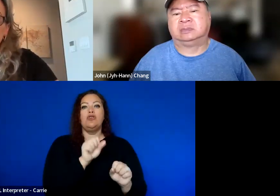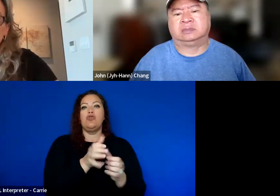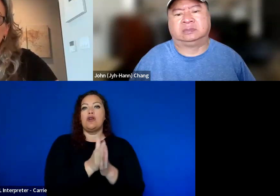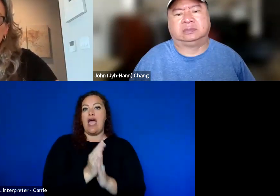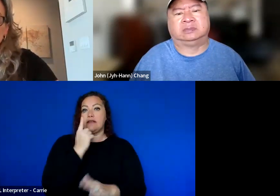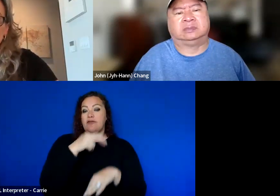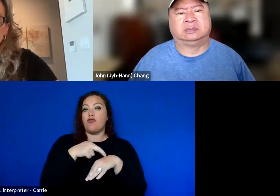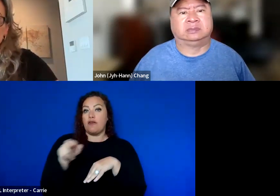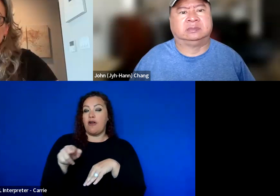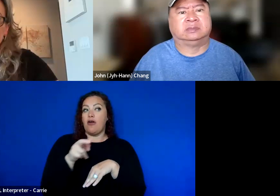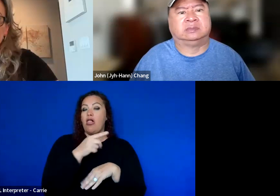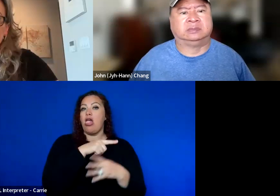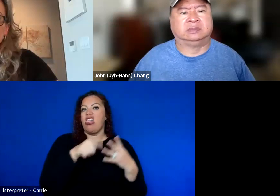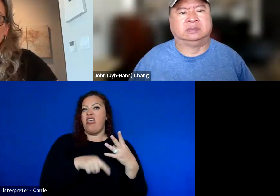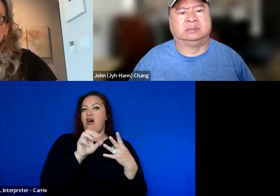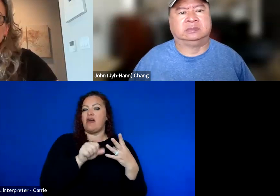referral and they can tap into their network.